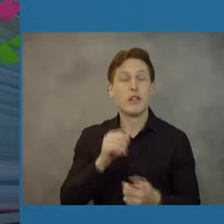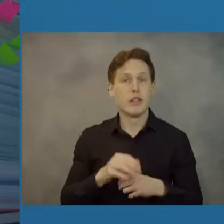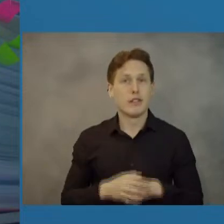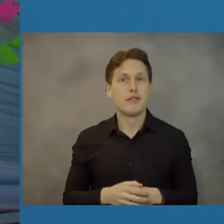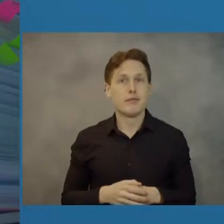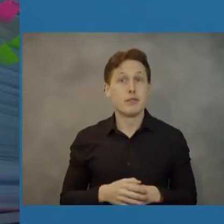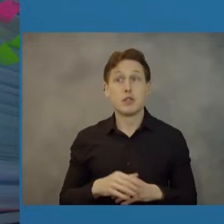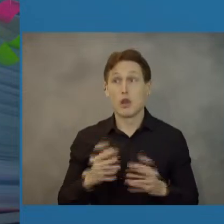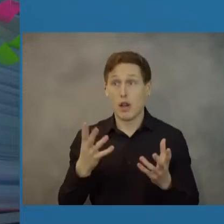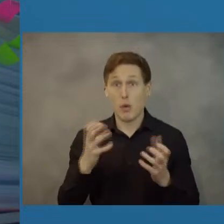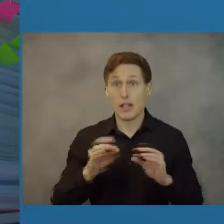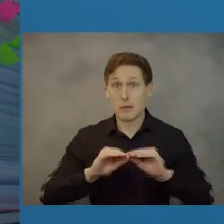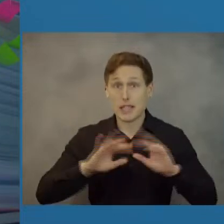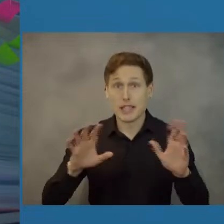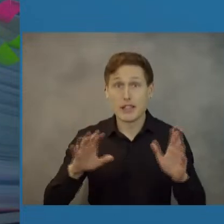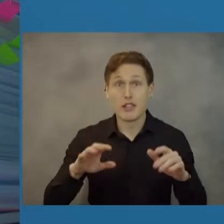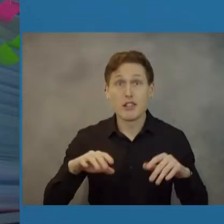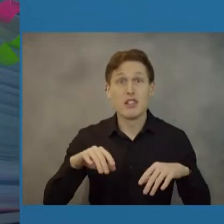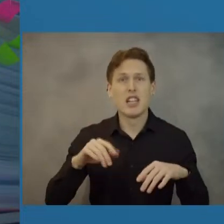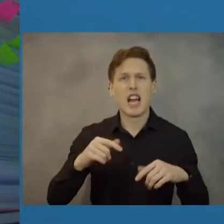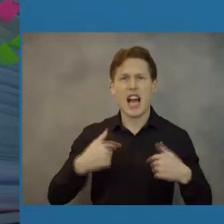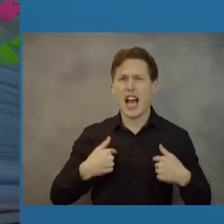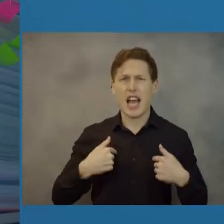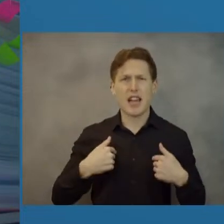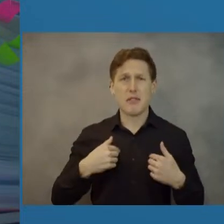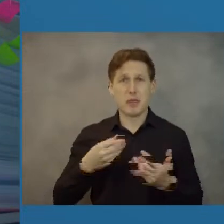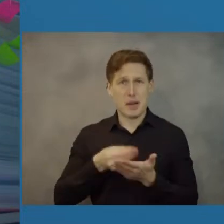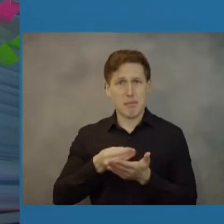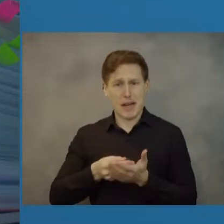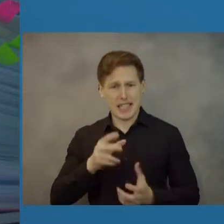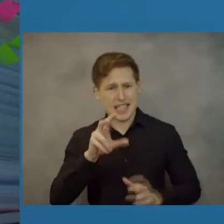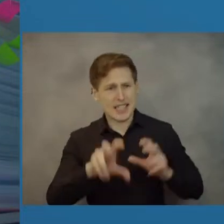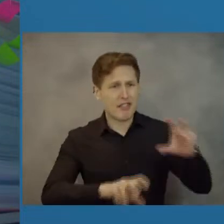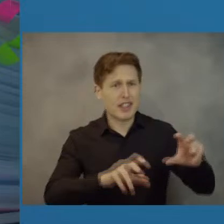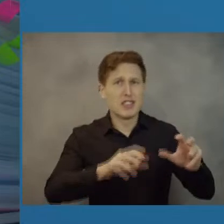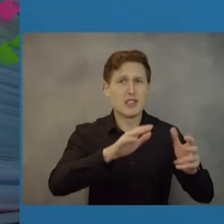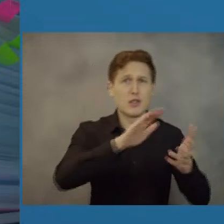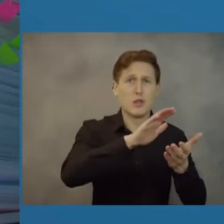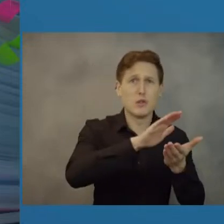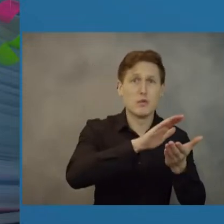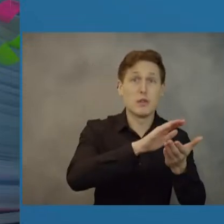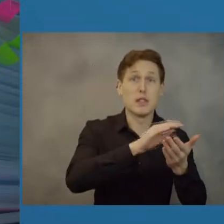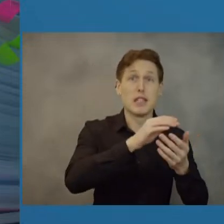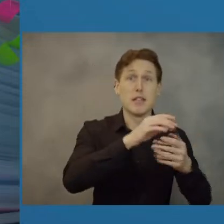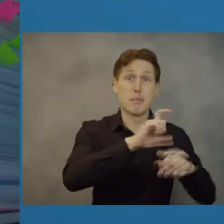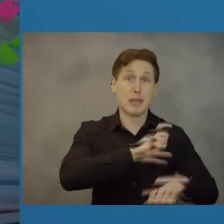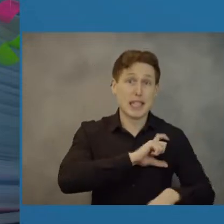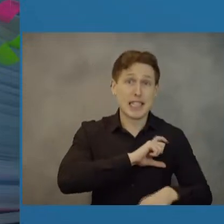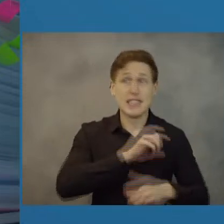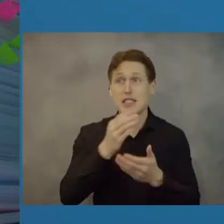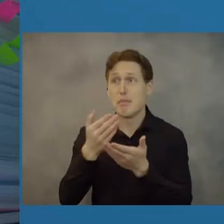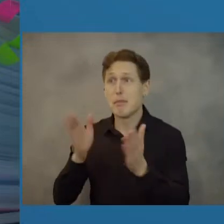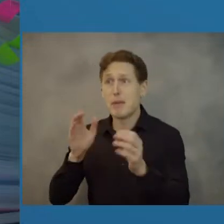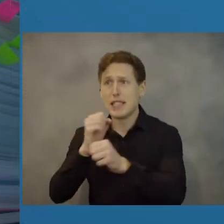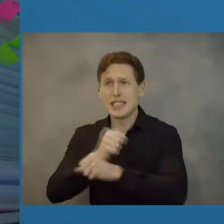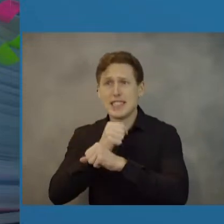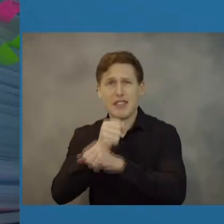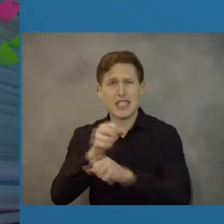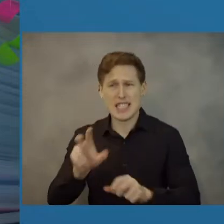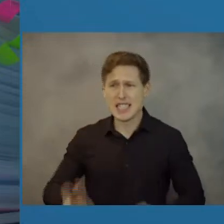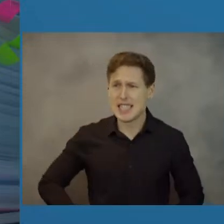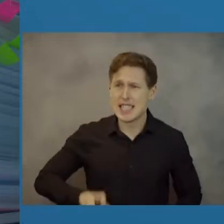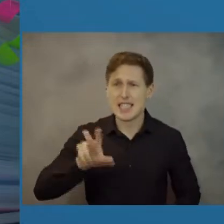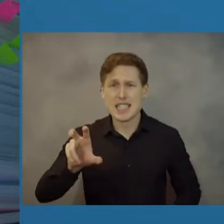I'm not making these massive investments in police and public safety and strengthening our laws just to watch as criminals